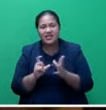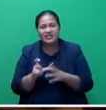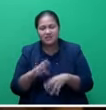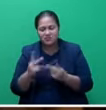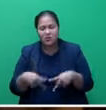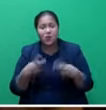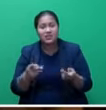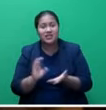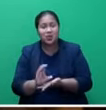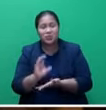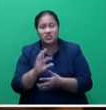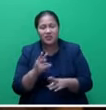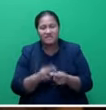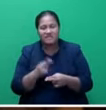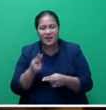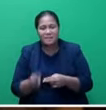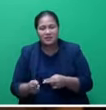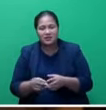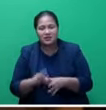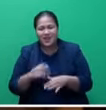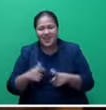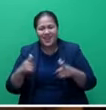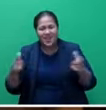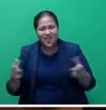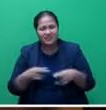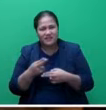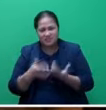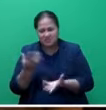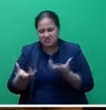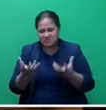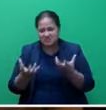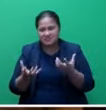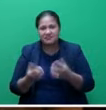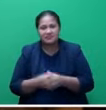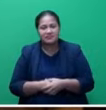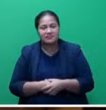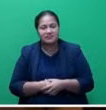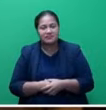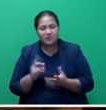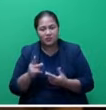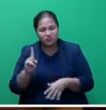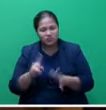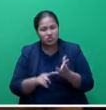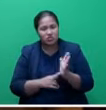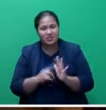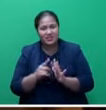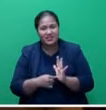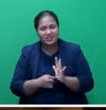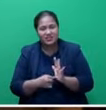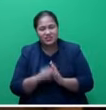commercial farming. Large farms have a comparative advantage of scale as per unit costs are